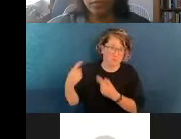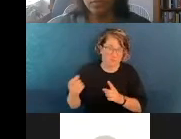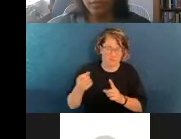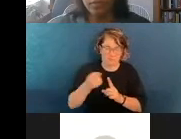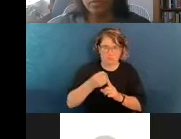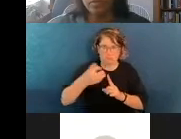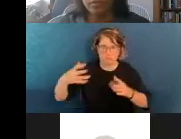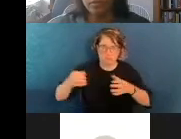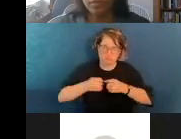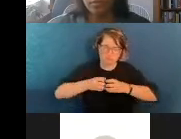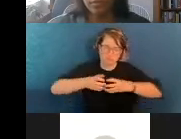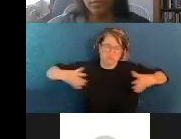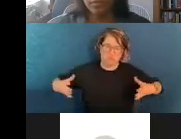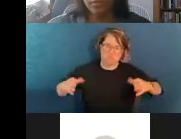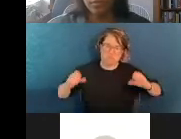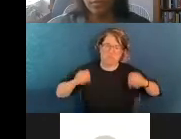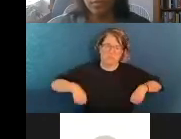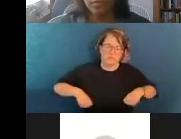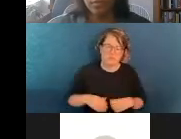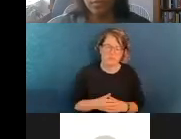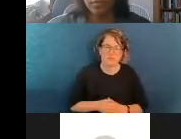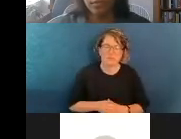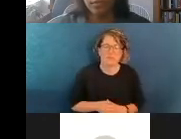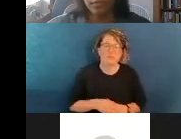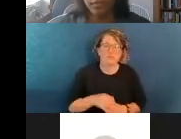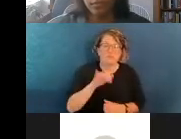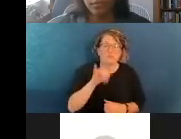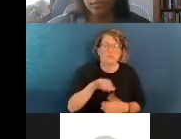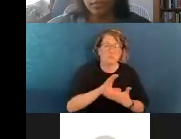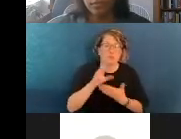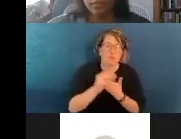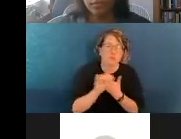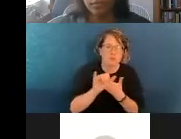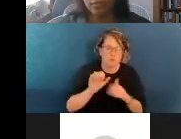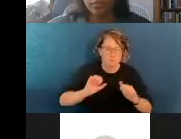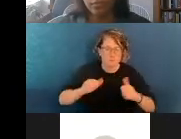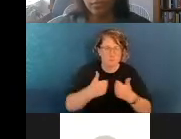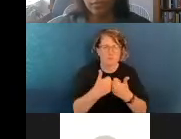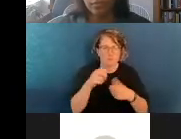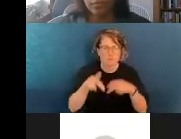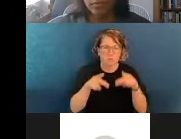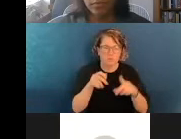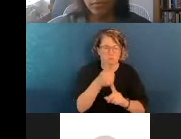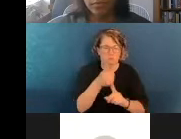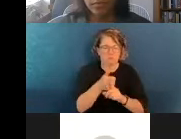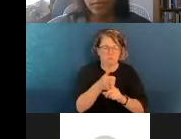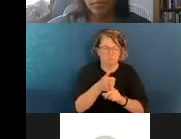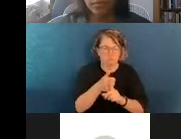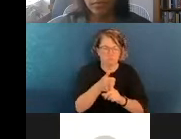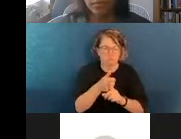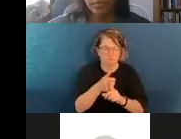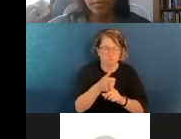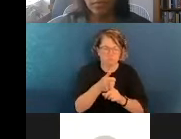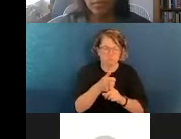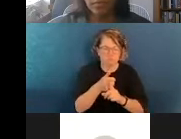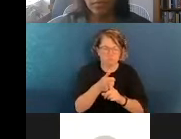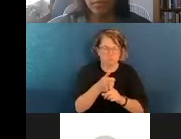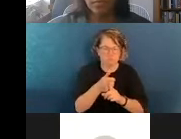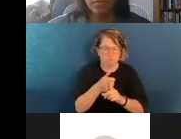same time, this curriculum really challenges people to question their own taken for granted ways of